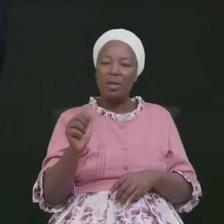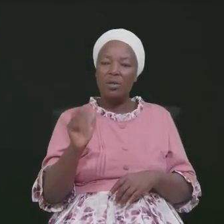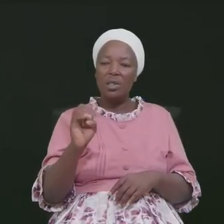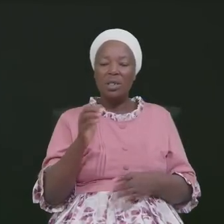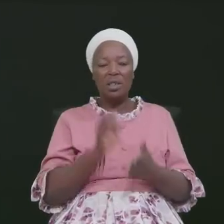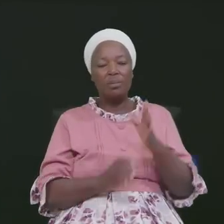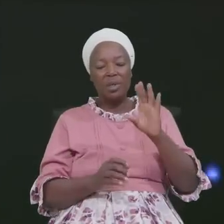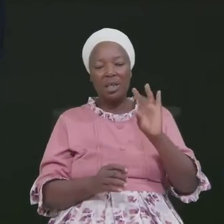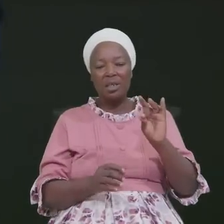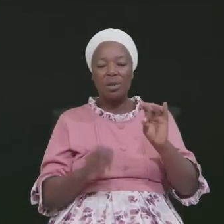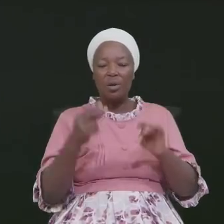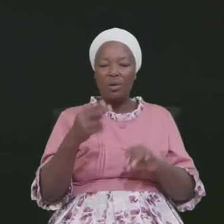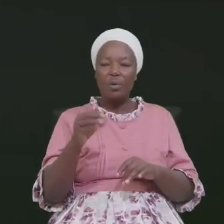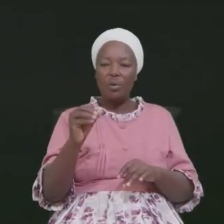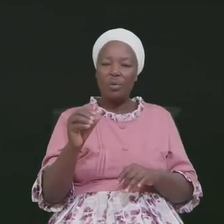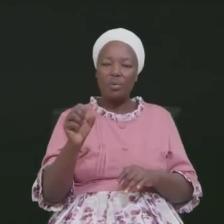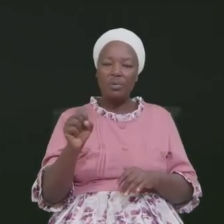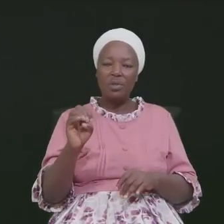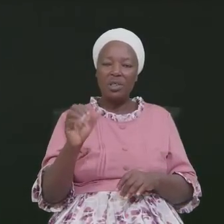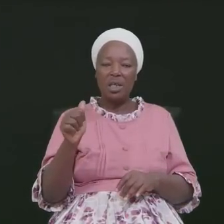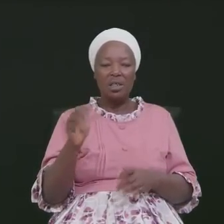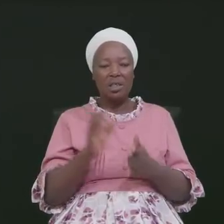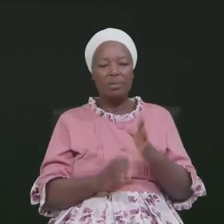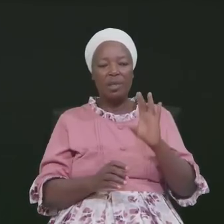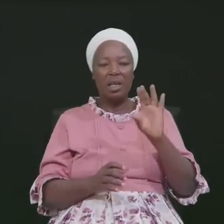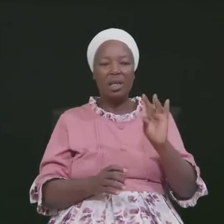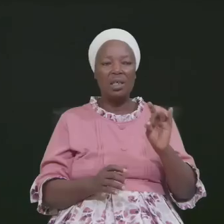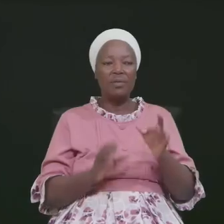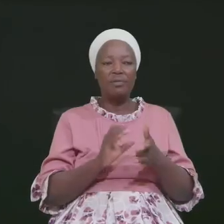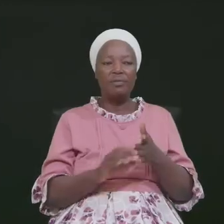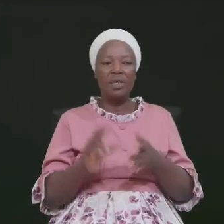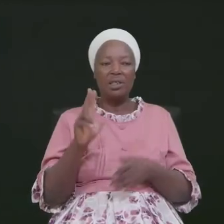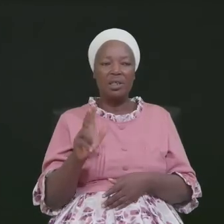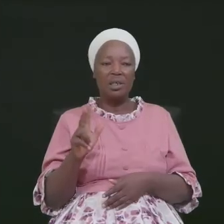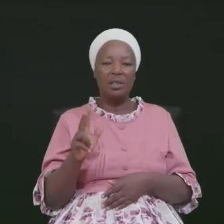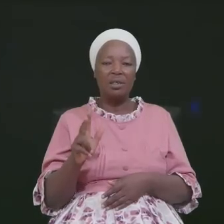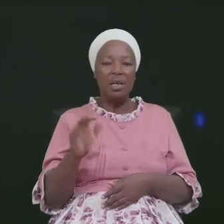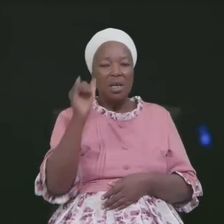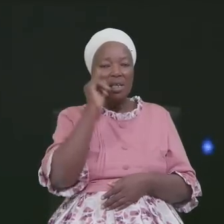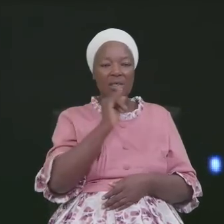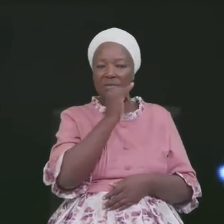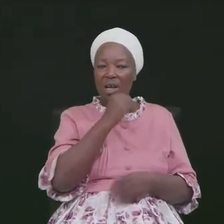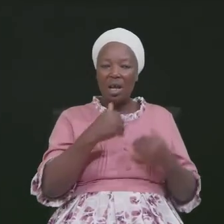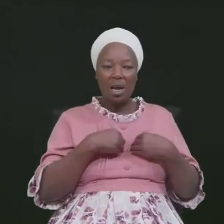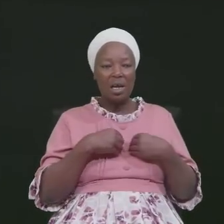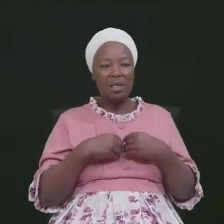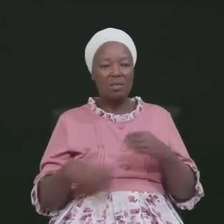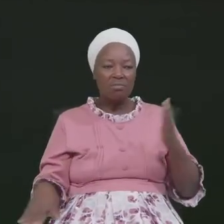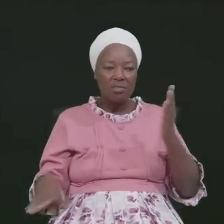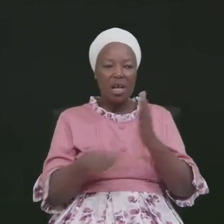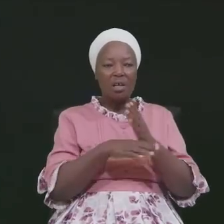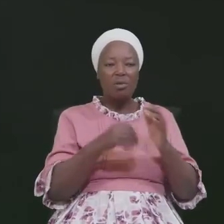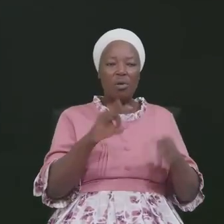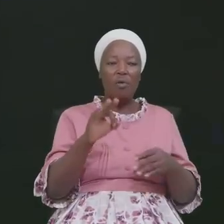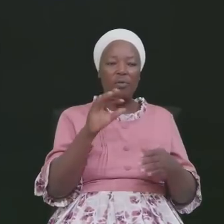Hosea chapter 8, and I'm reading from verse 3. Israel has cast off that sin that